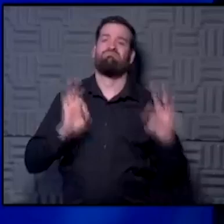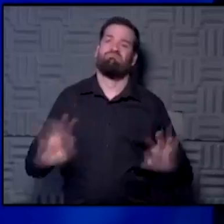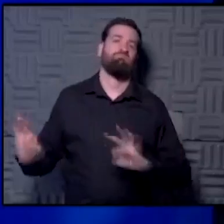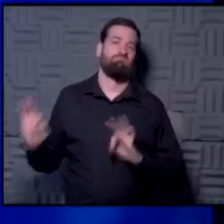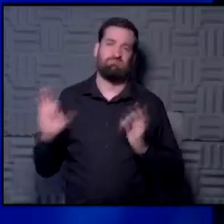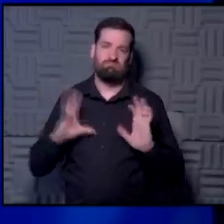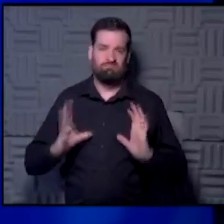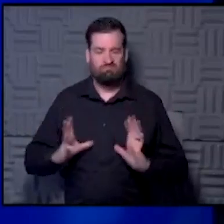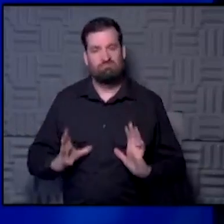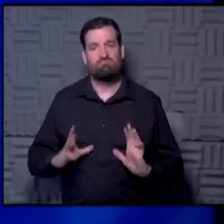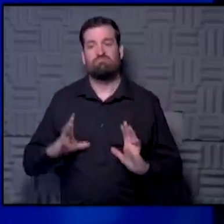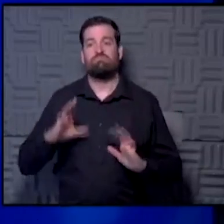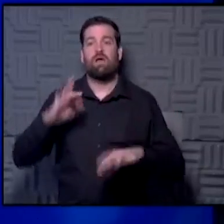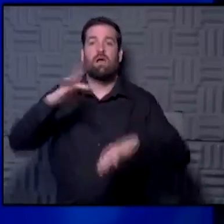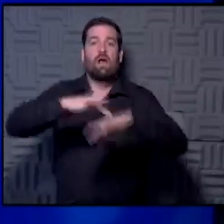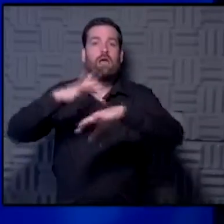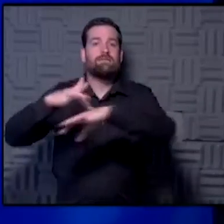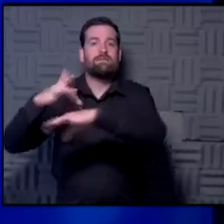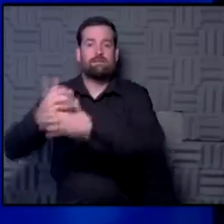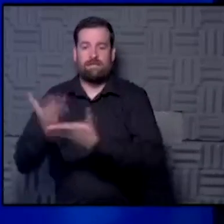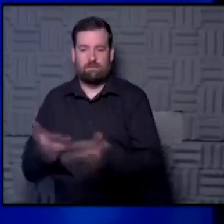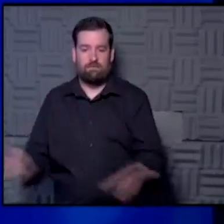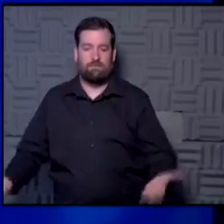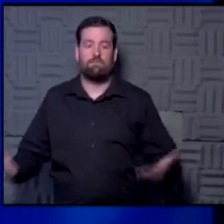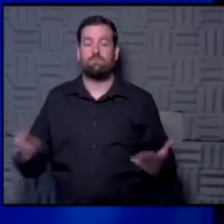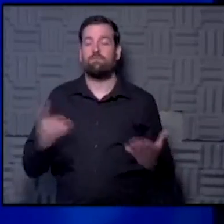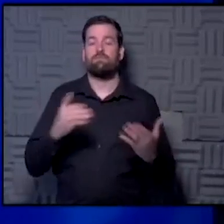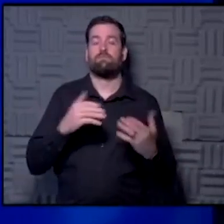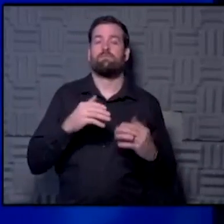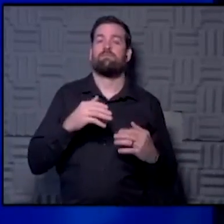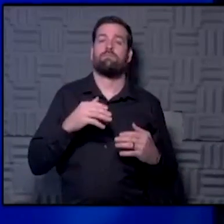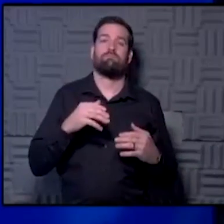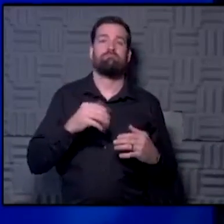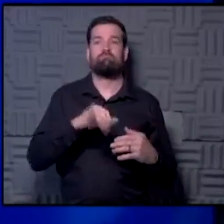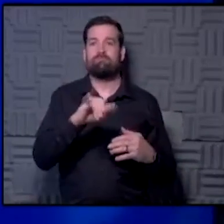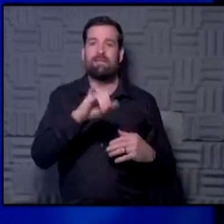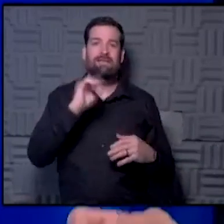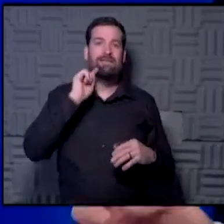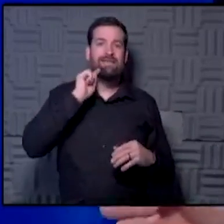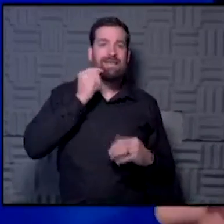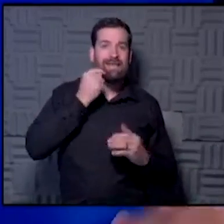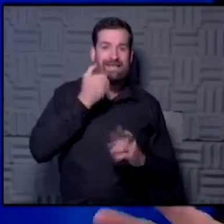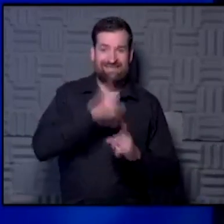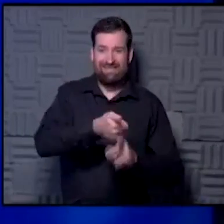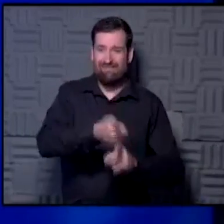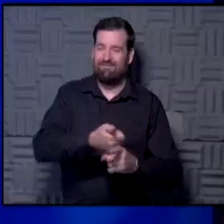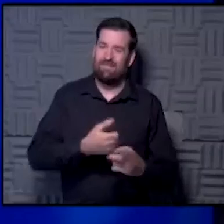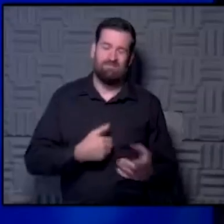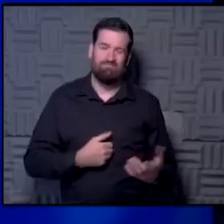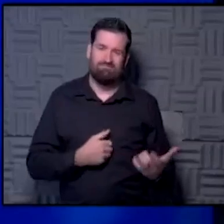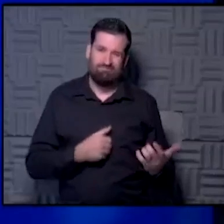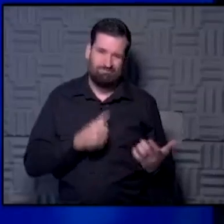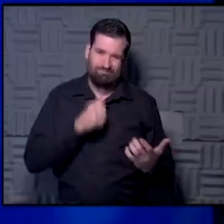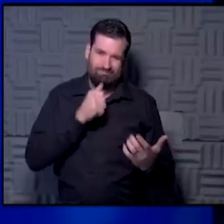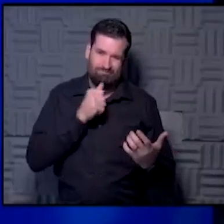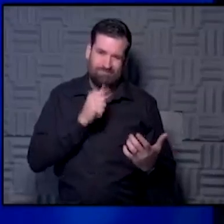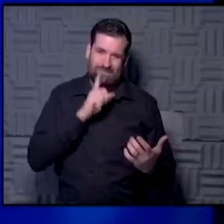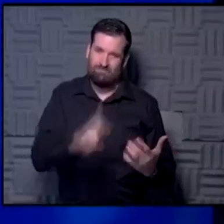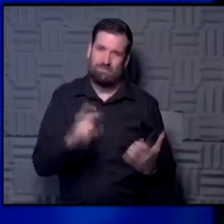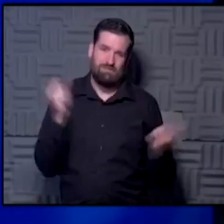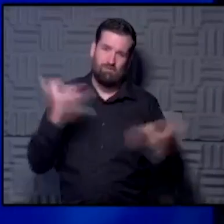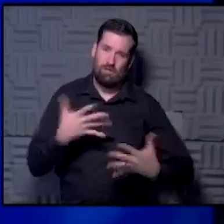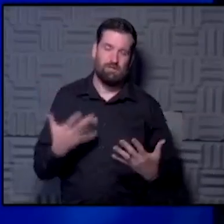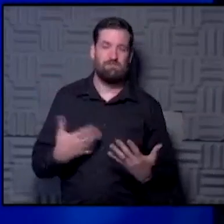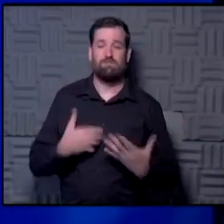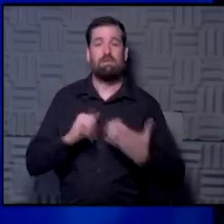The idea of contact surfacing or contact surfaces like a piece of candy, I'm less afraid of that, Dana. I don't think that's